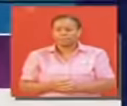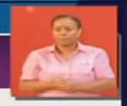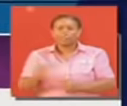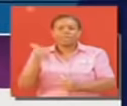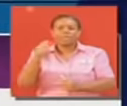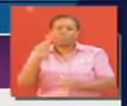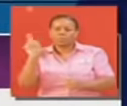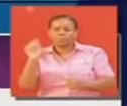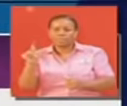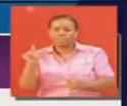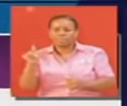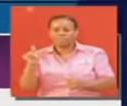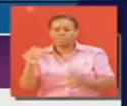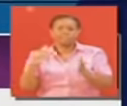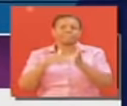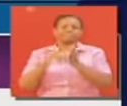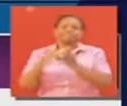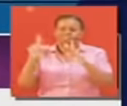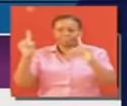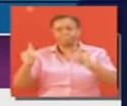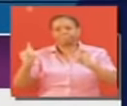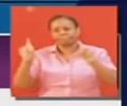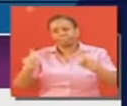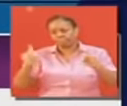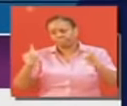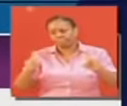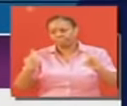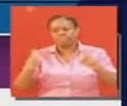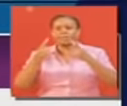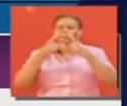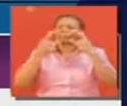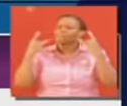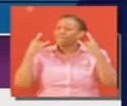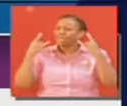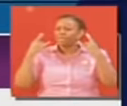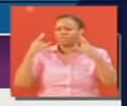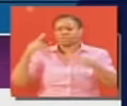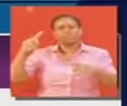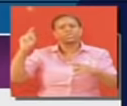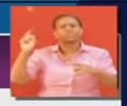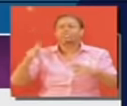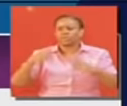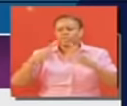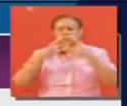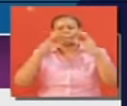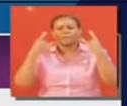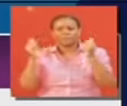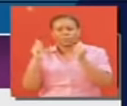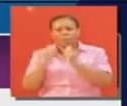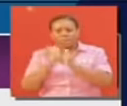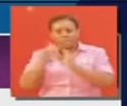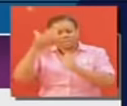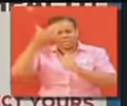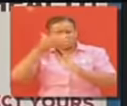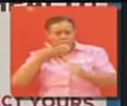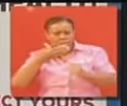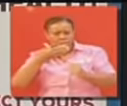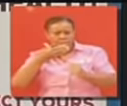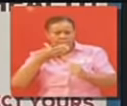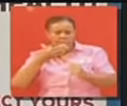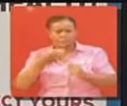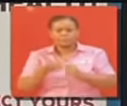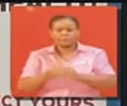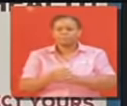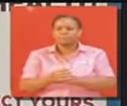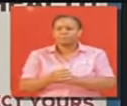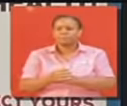about mask wearing. Should masks be worn with shields? Okay, again, I'll take that one.